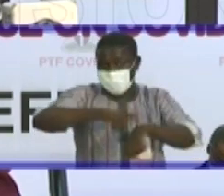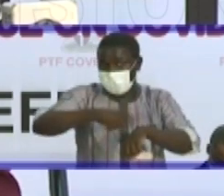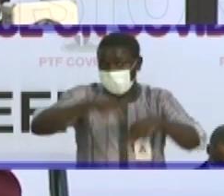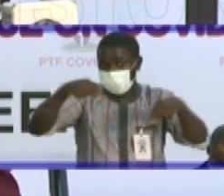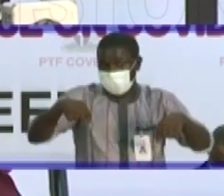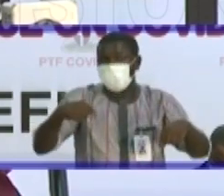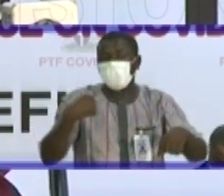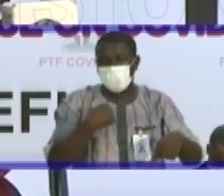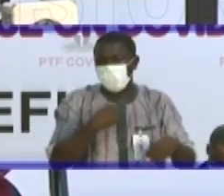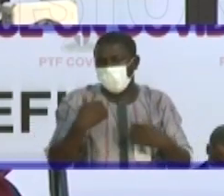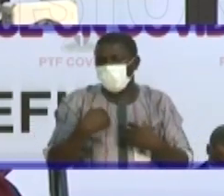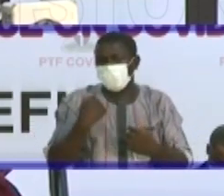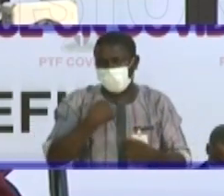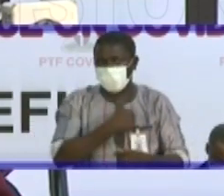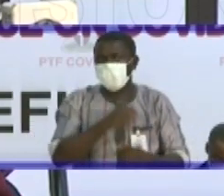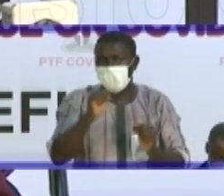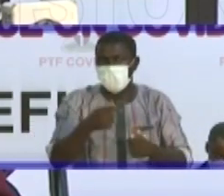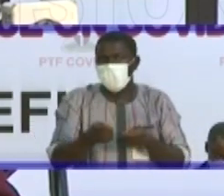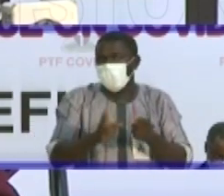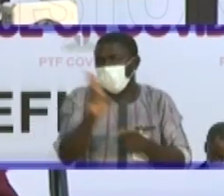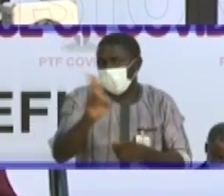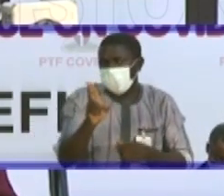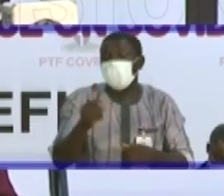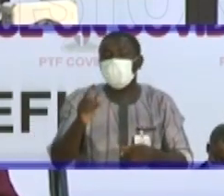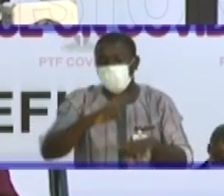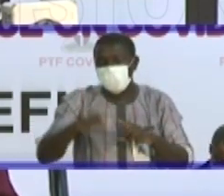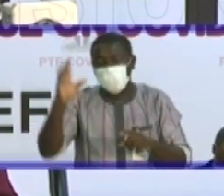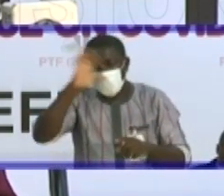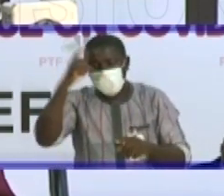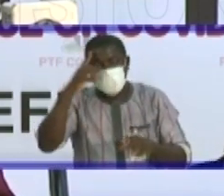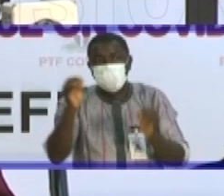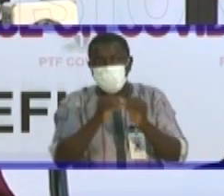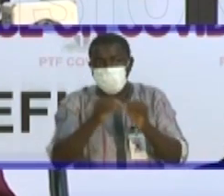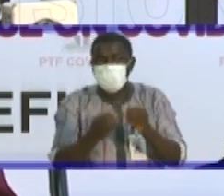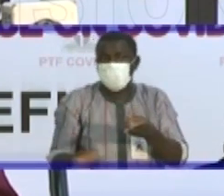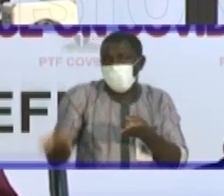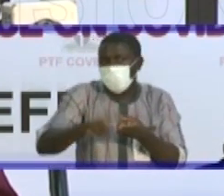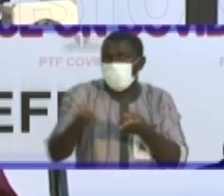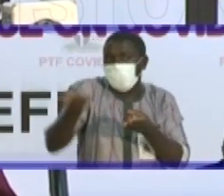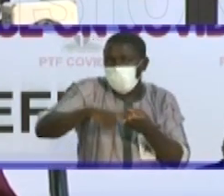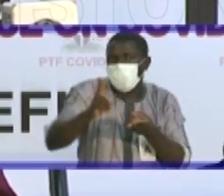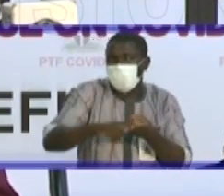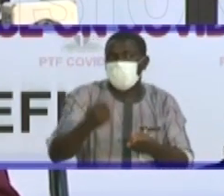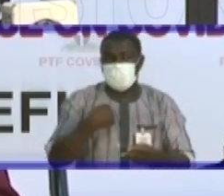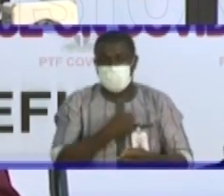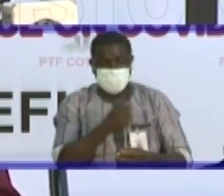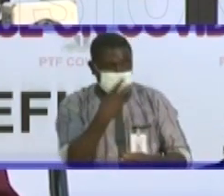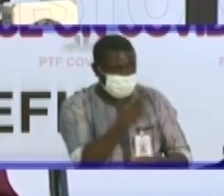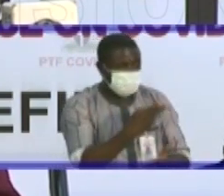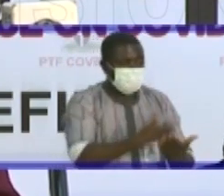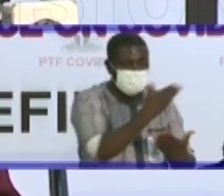we are definitely looking for more. We shall continue to, we are placing order. We shall continue to